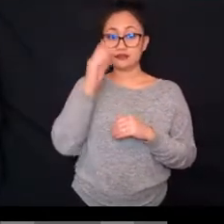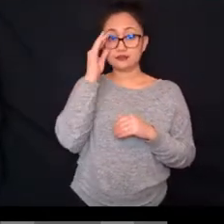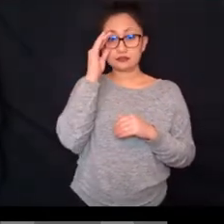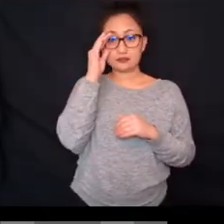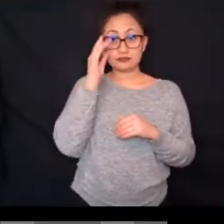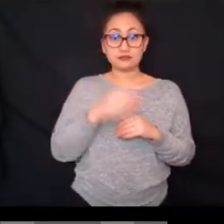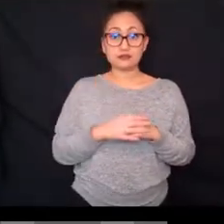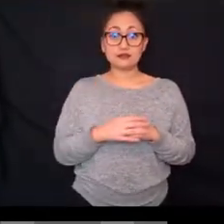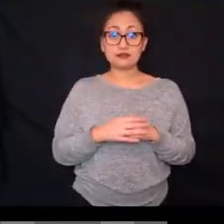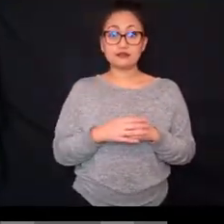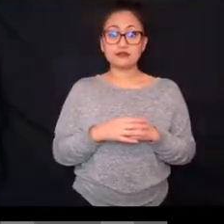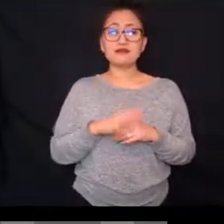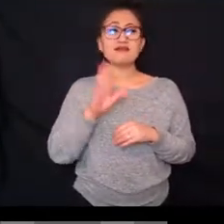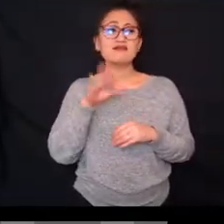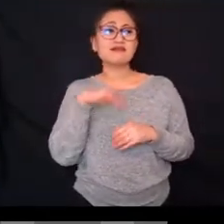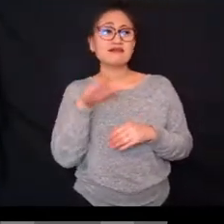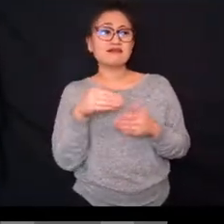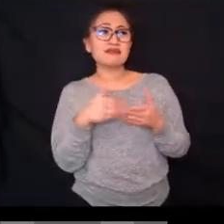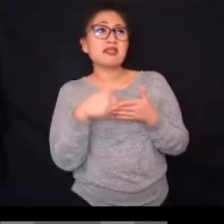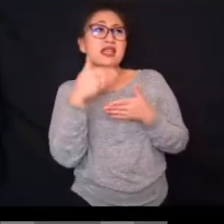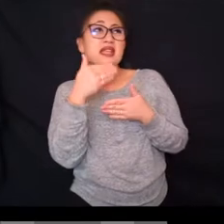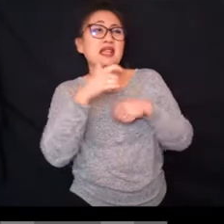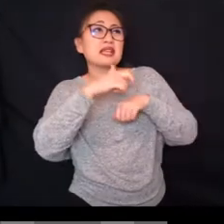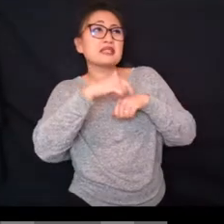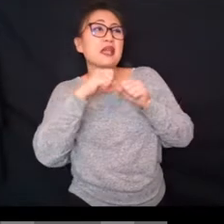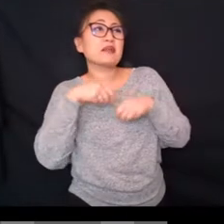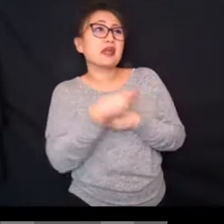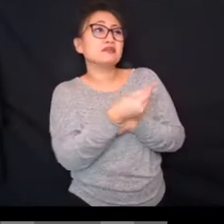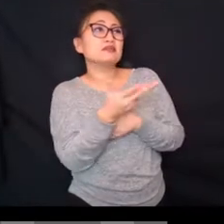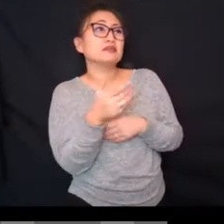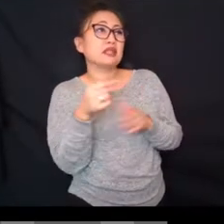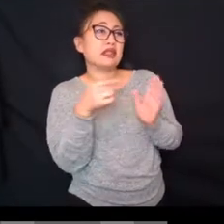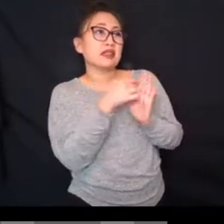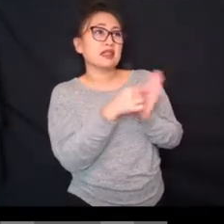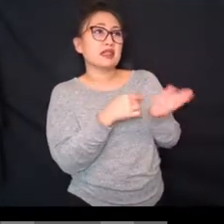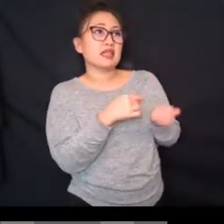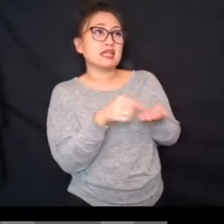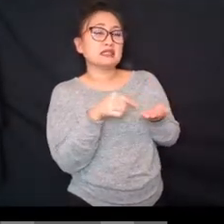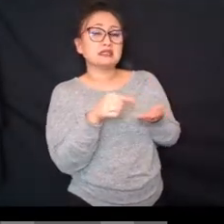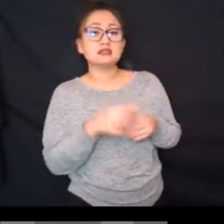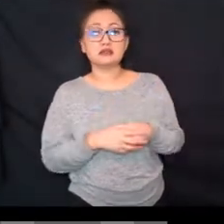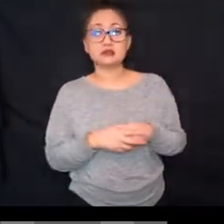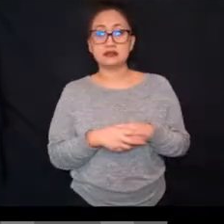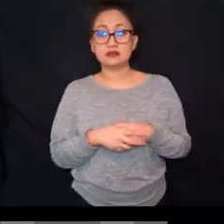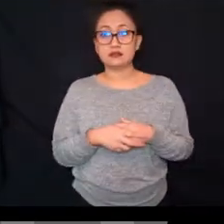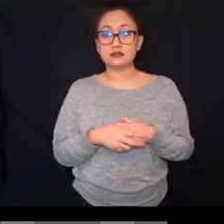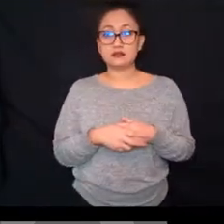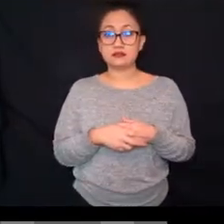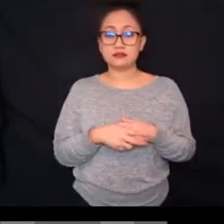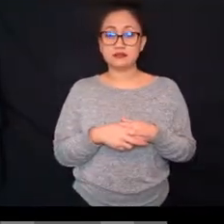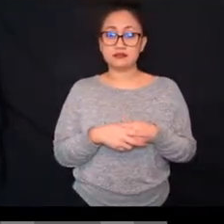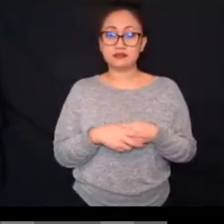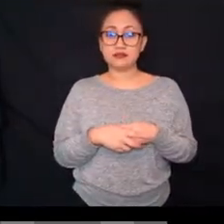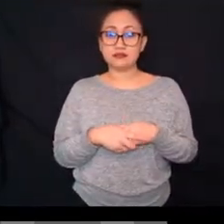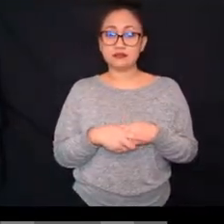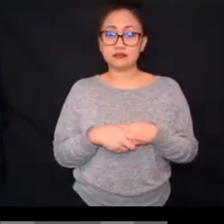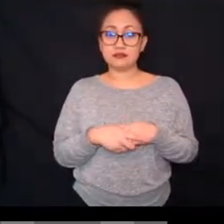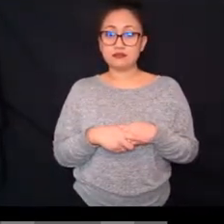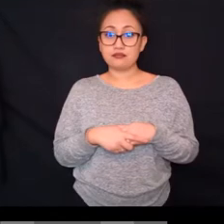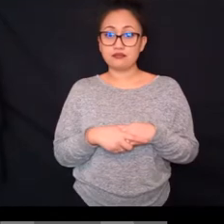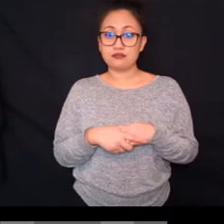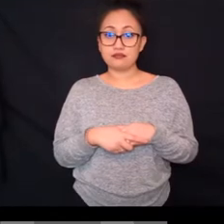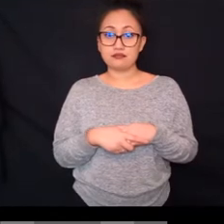The next time, can I have these? We'll sure see. You said give me those. Yeah, you're going to take